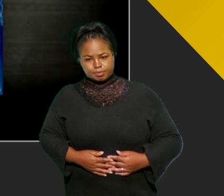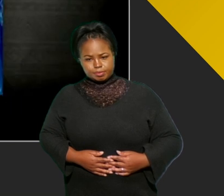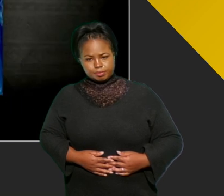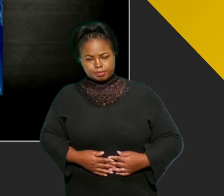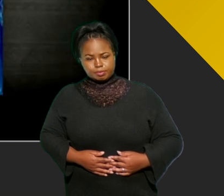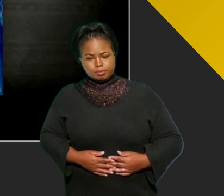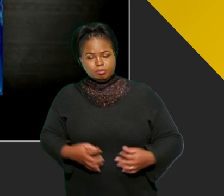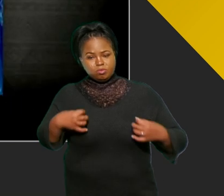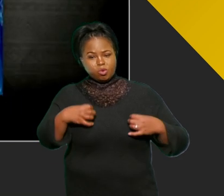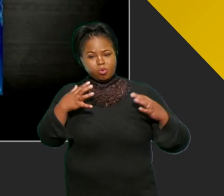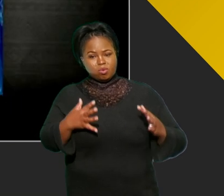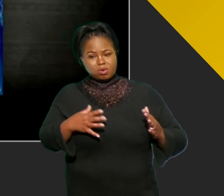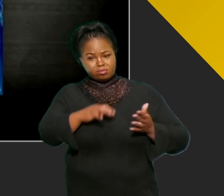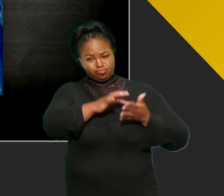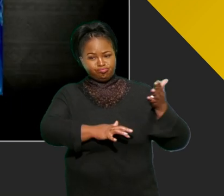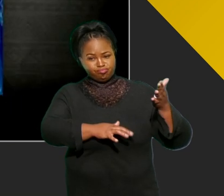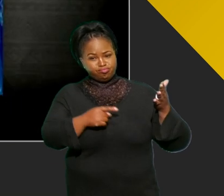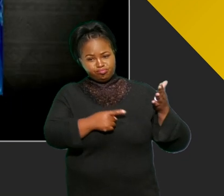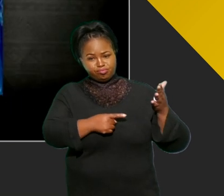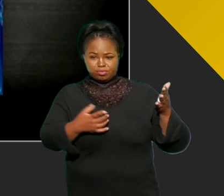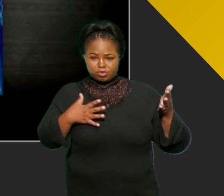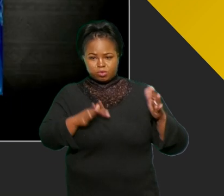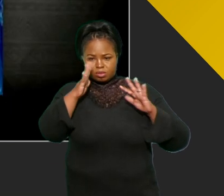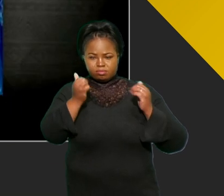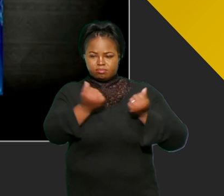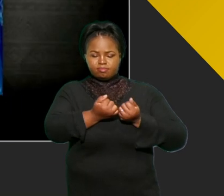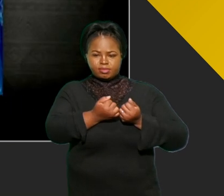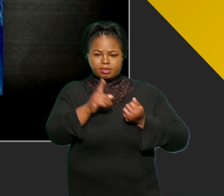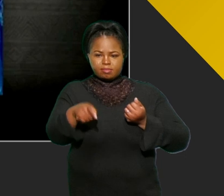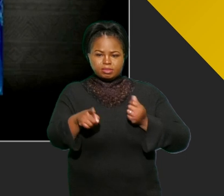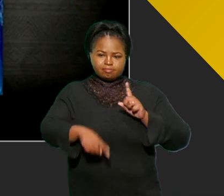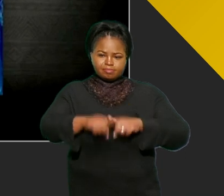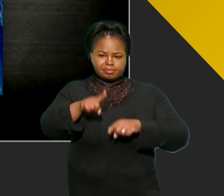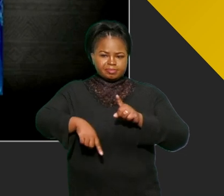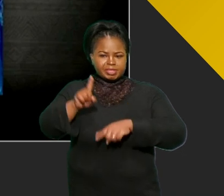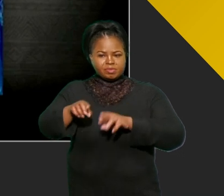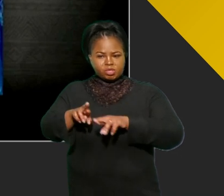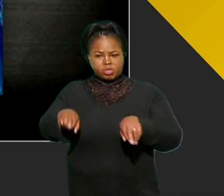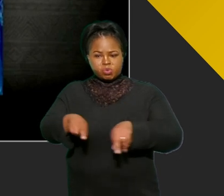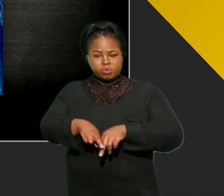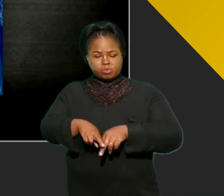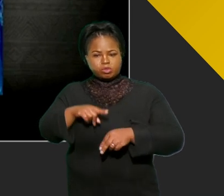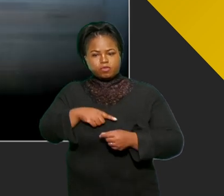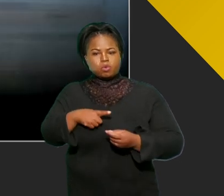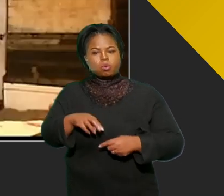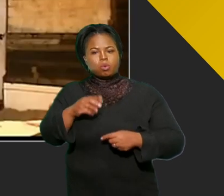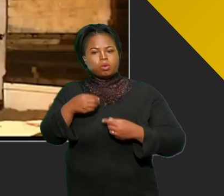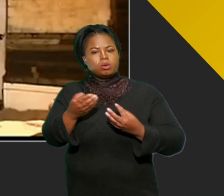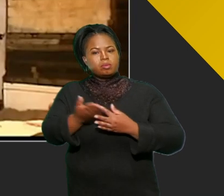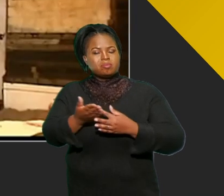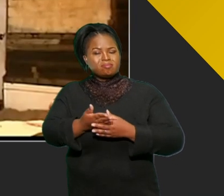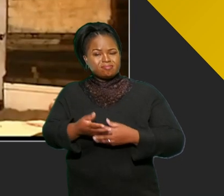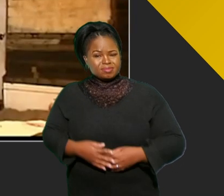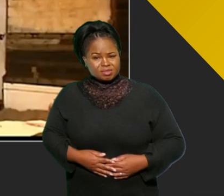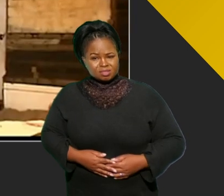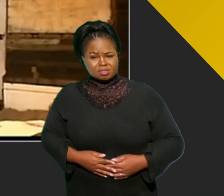A landlord's text requesting bursary students to vacate their rooms after media recess. We